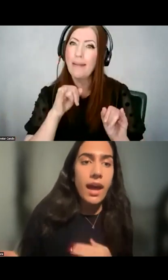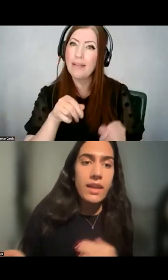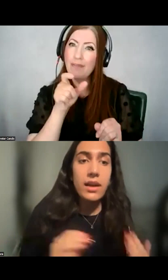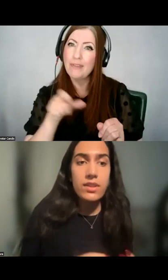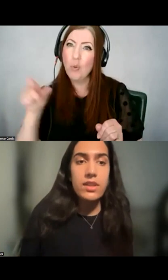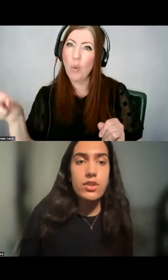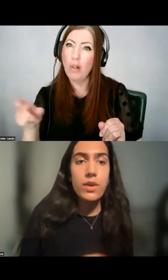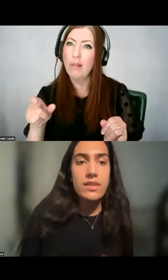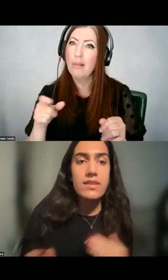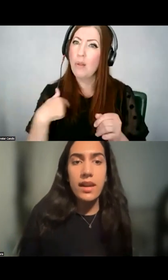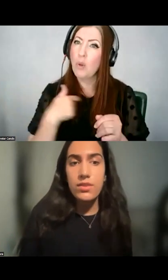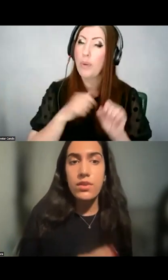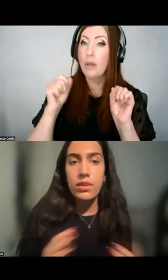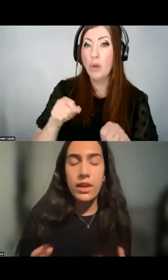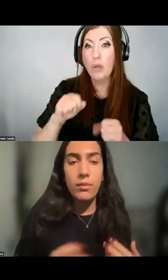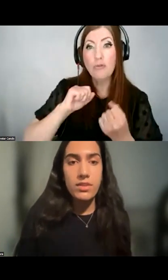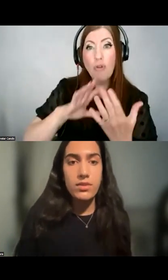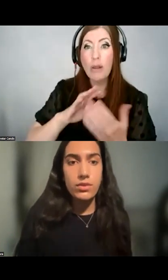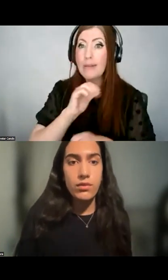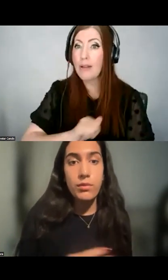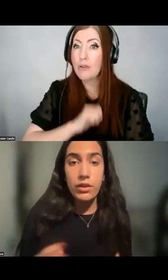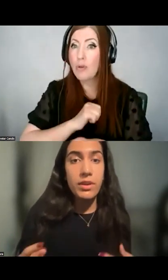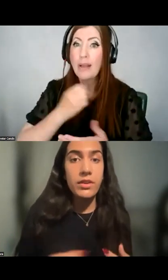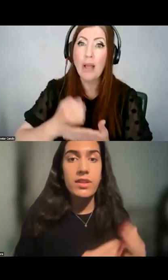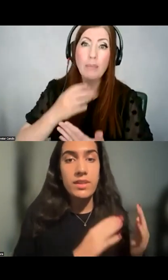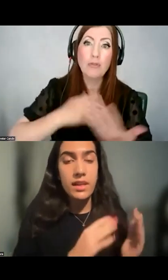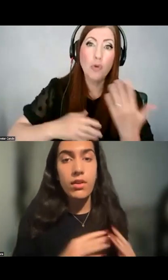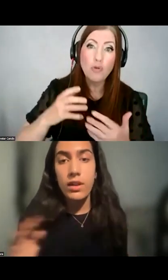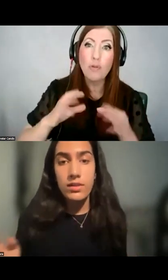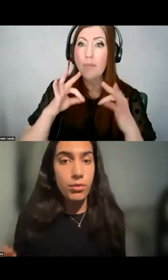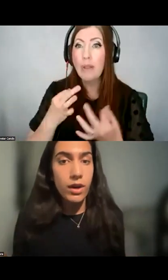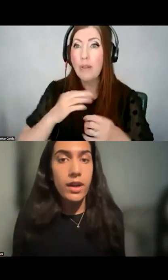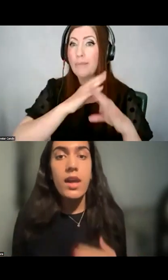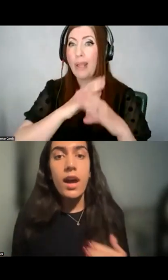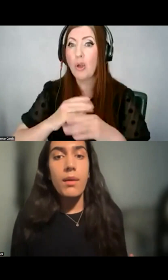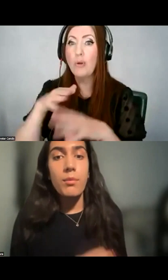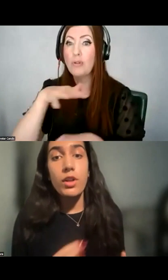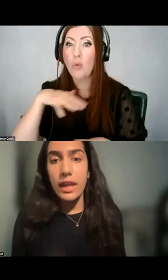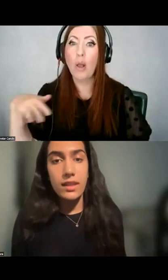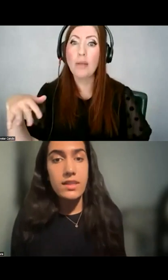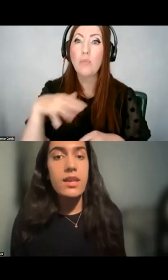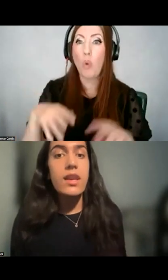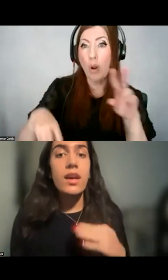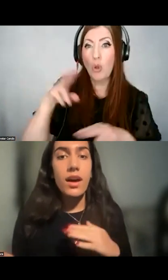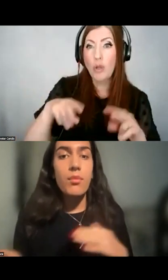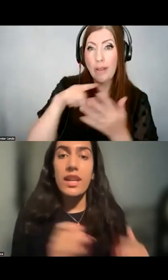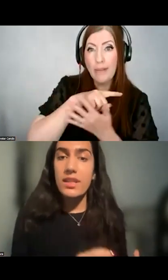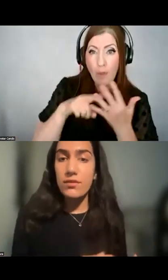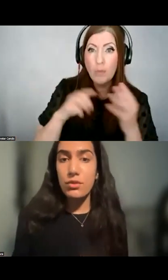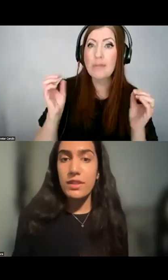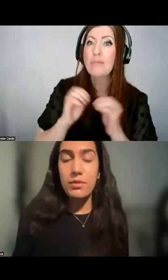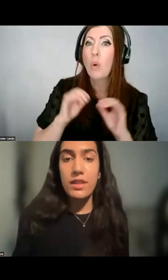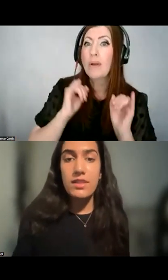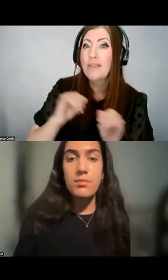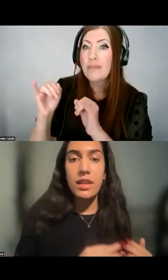it has allowed us to address these attitudinal, economic, social, and familial barriers that we see across the board when we're looking at these more